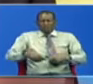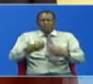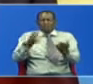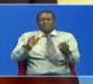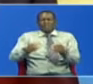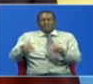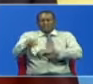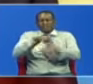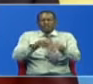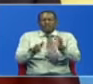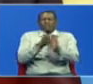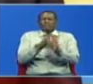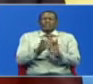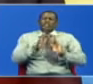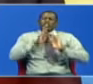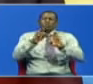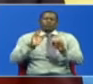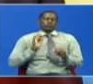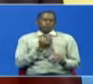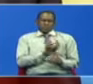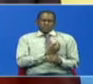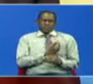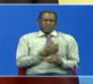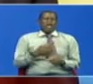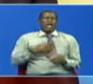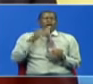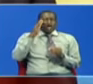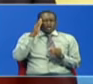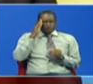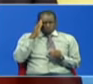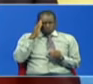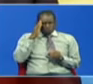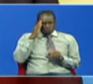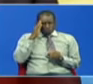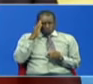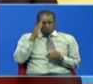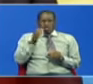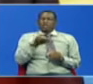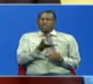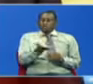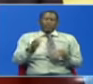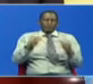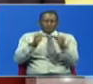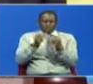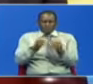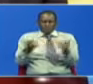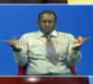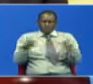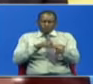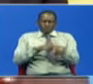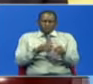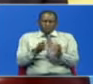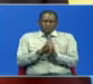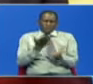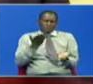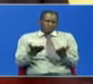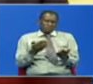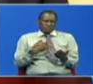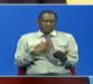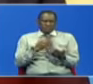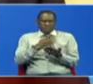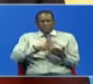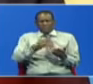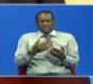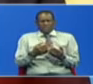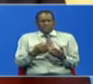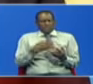Emergency Response Committee. I know that they should be meeting soon, and perhaps there may be some further addresses